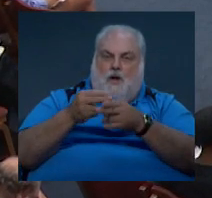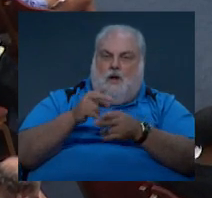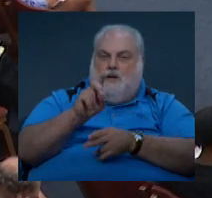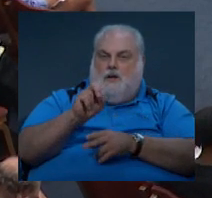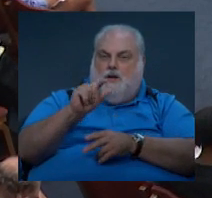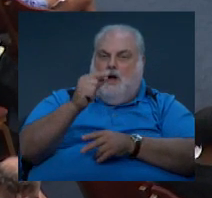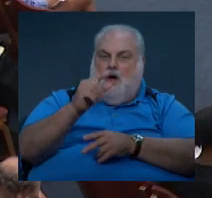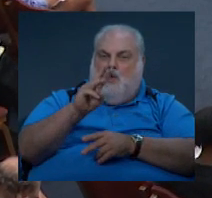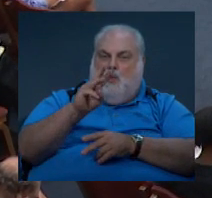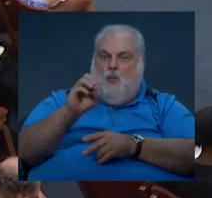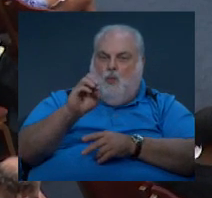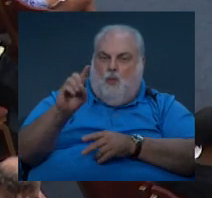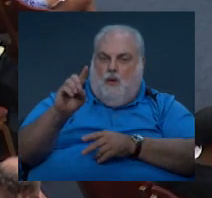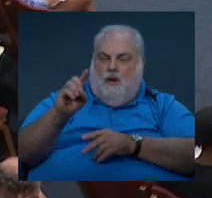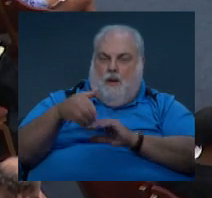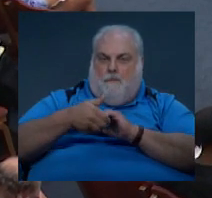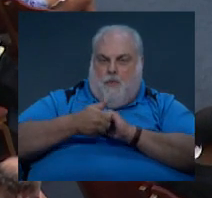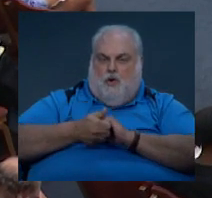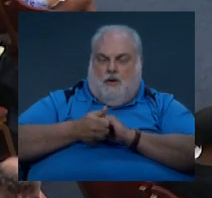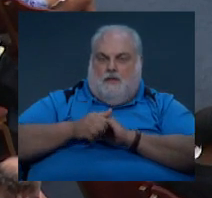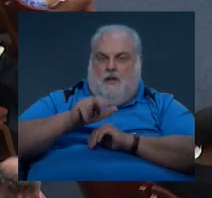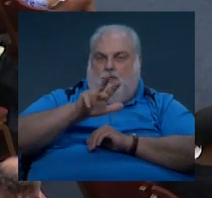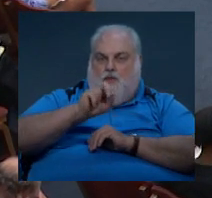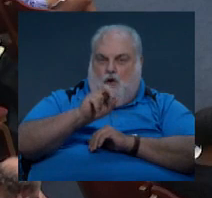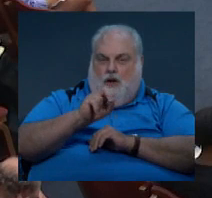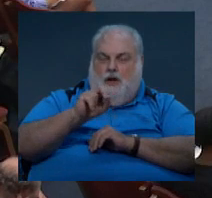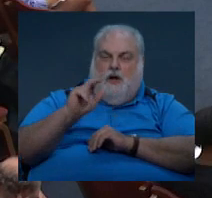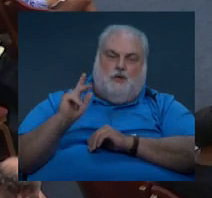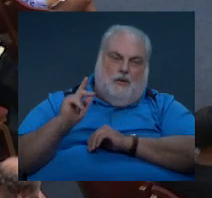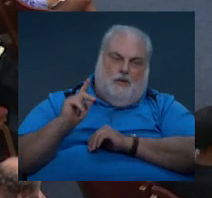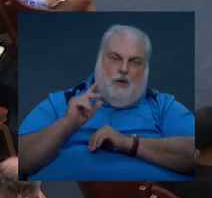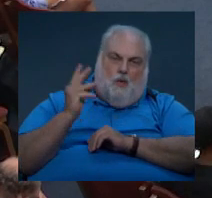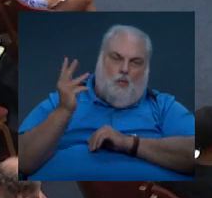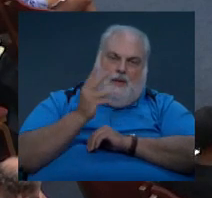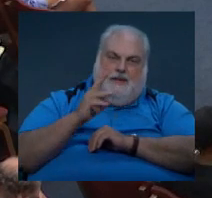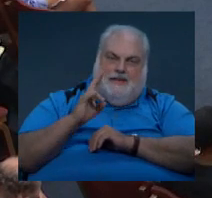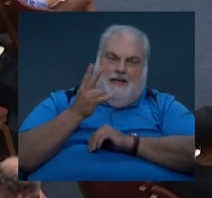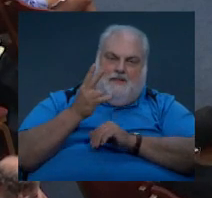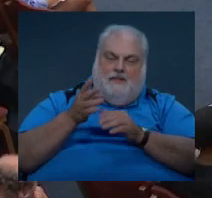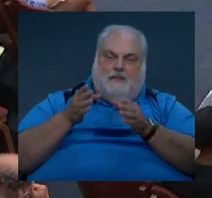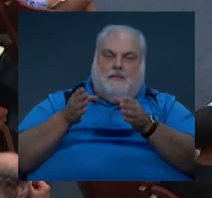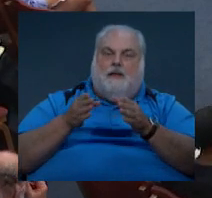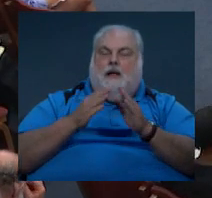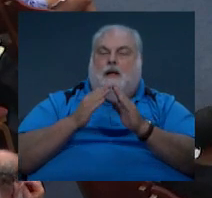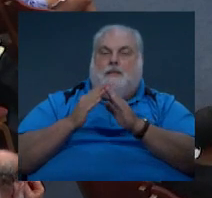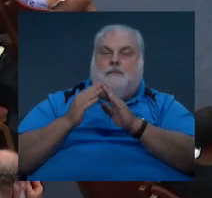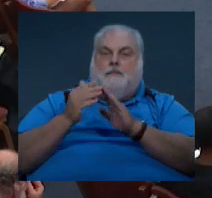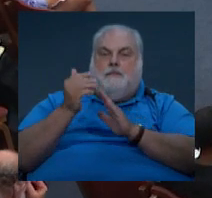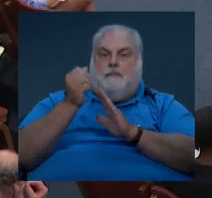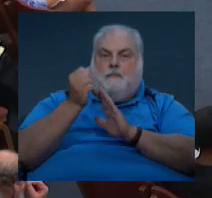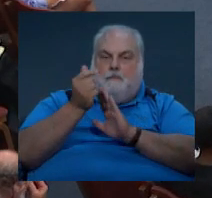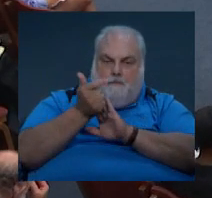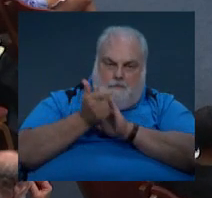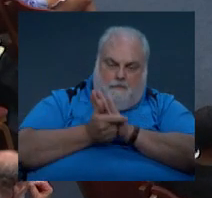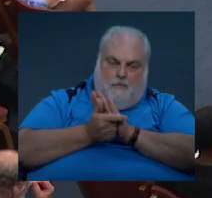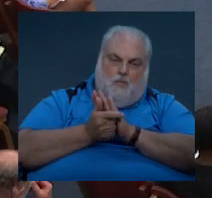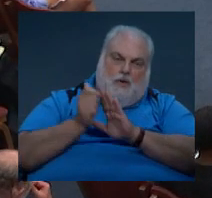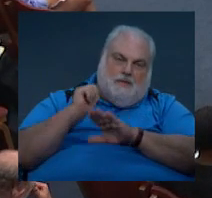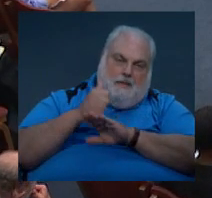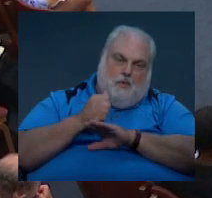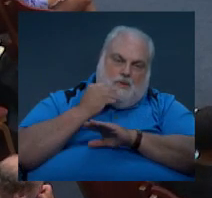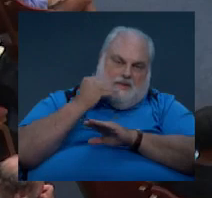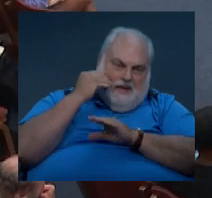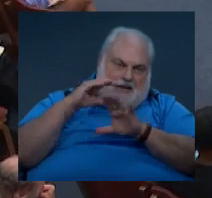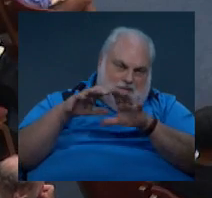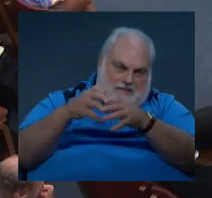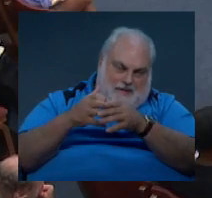Dogwood Partners, short form PDO, located at 3023 West 7th Street. An ordinance to approve a plan zoning development, establish a plan residential